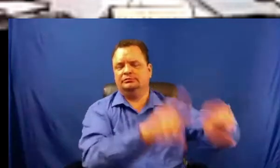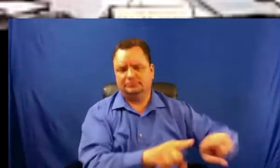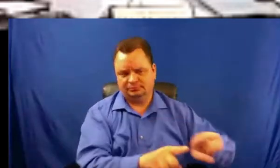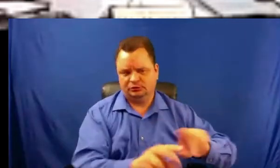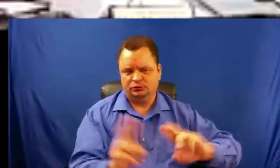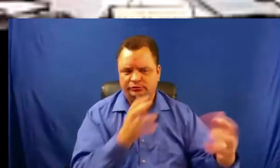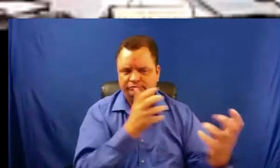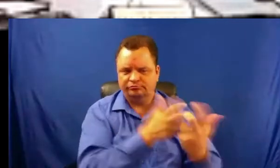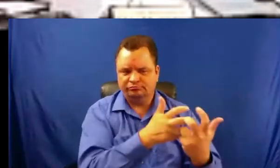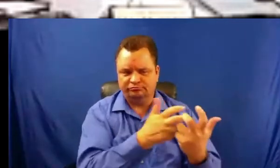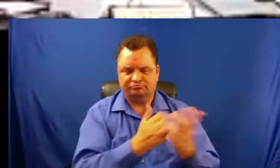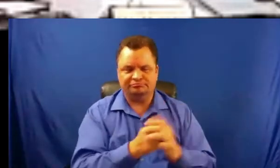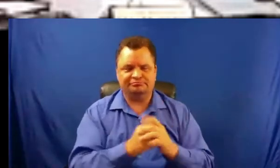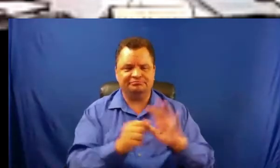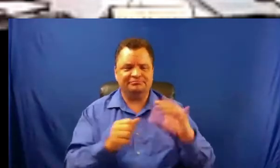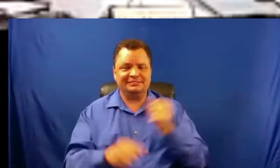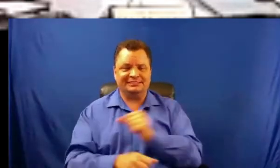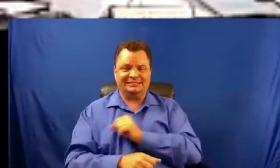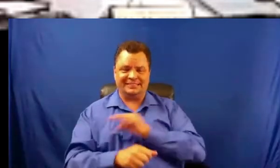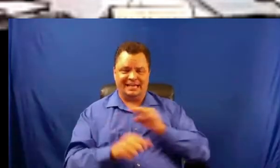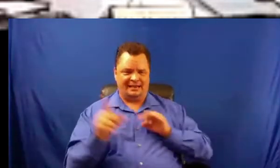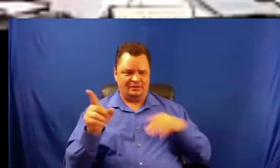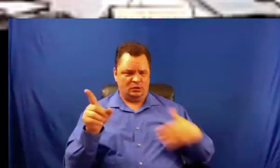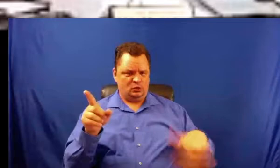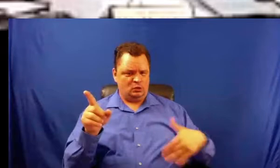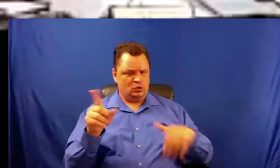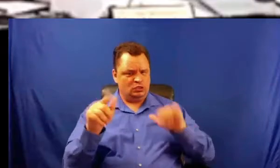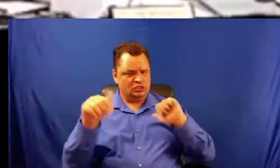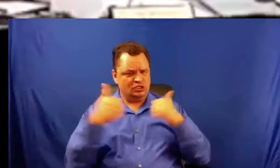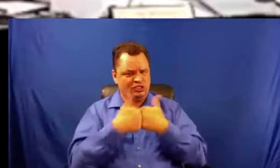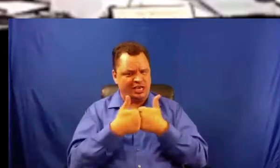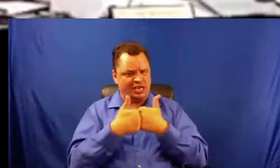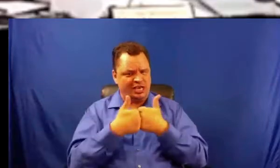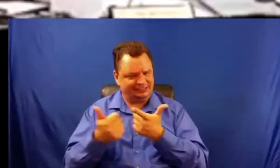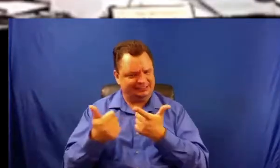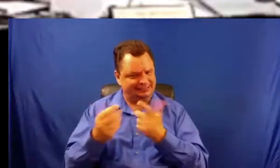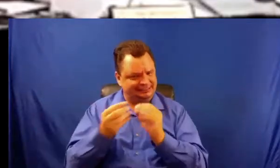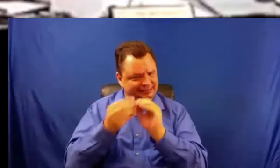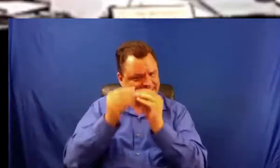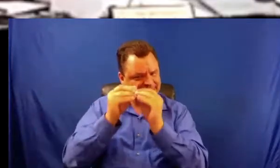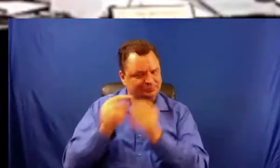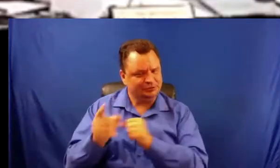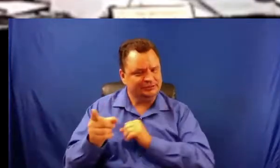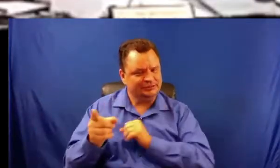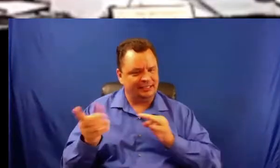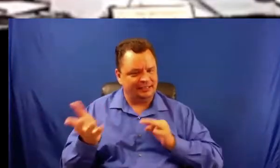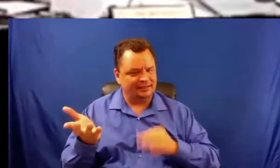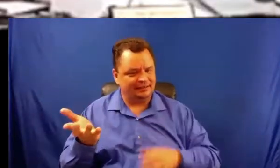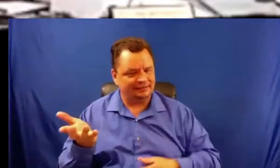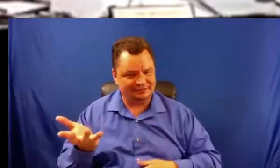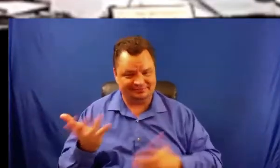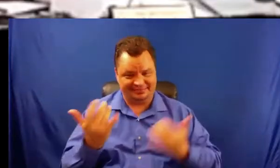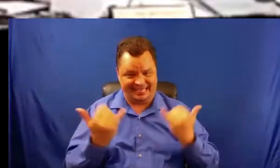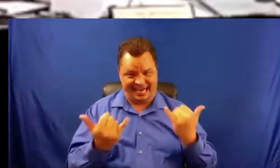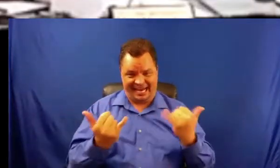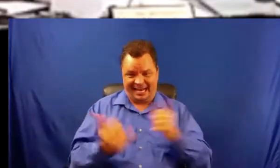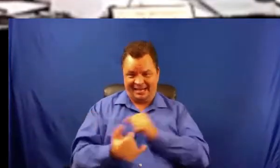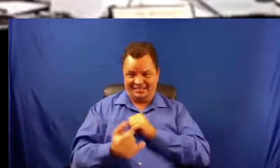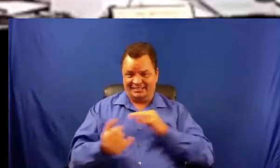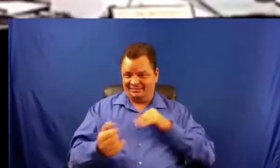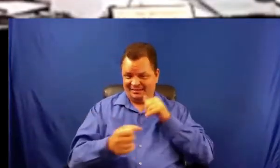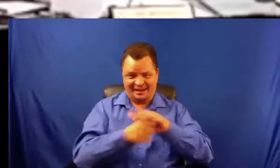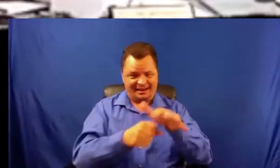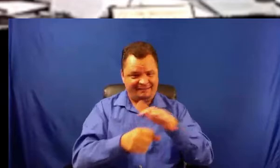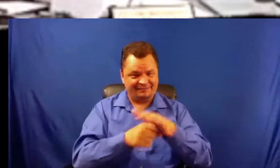bigger challenges as we move forward. There is a shortage in our nursing and